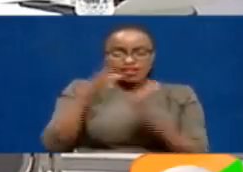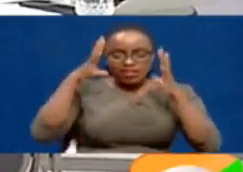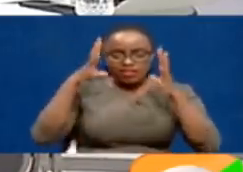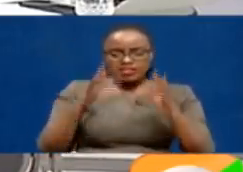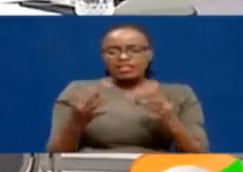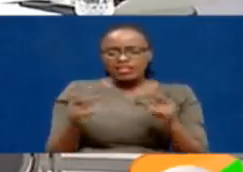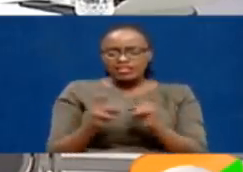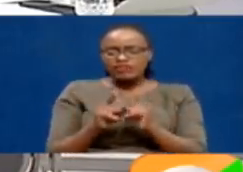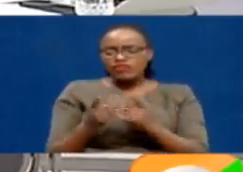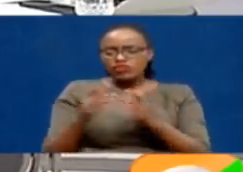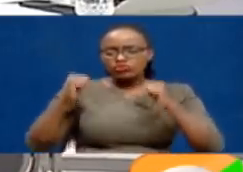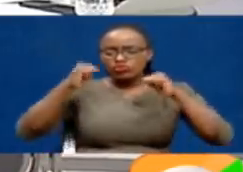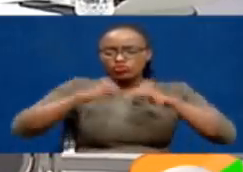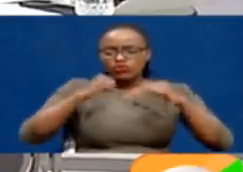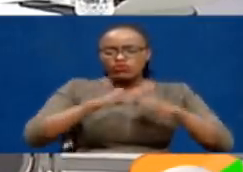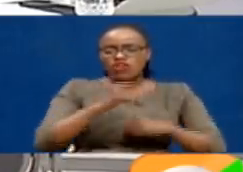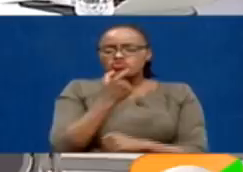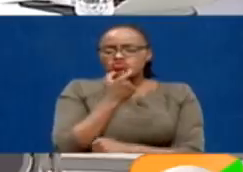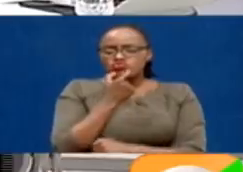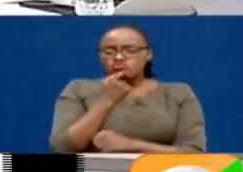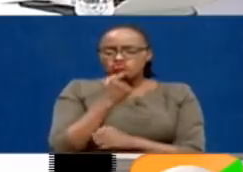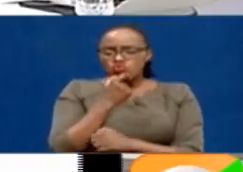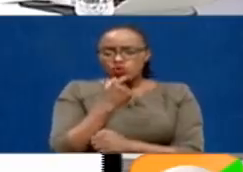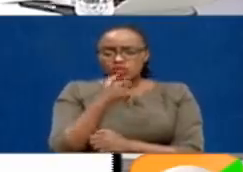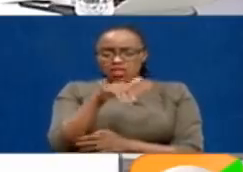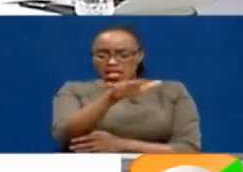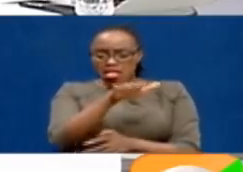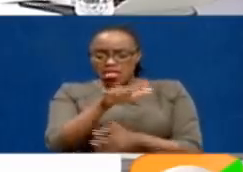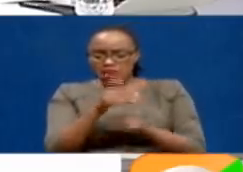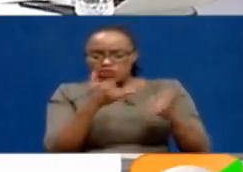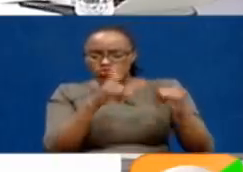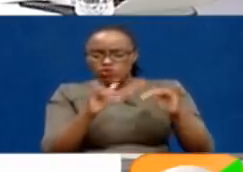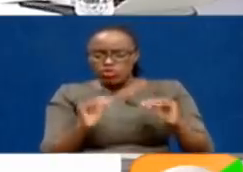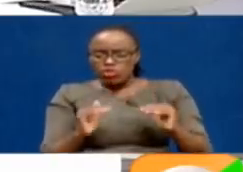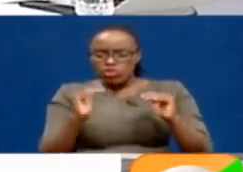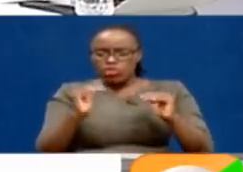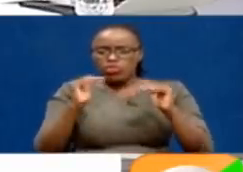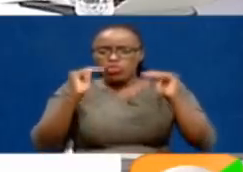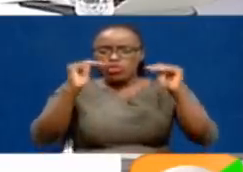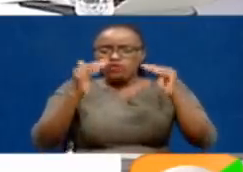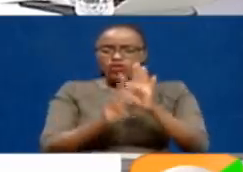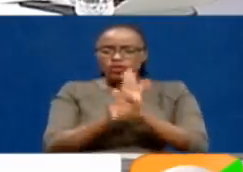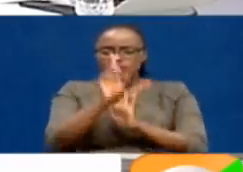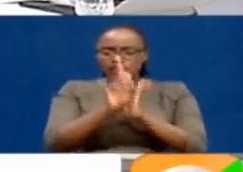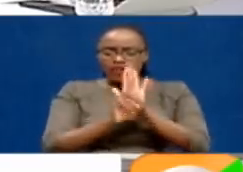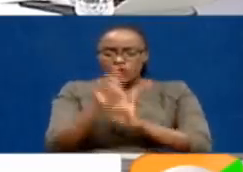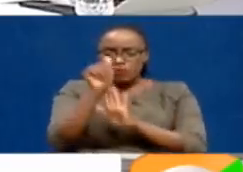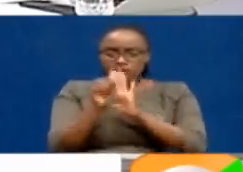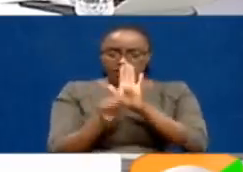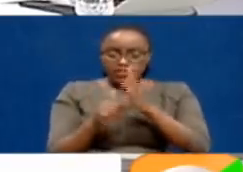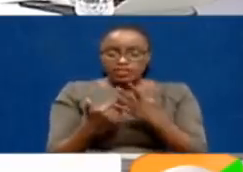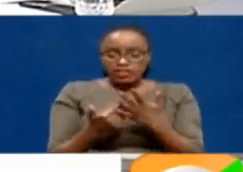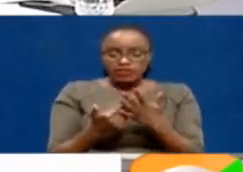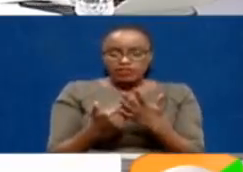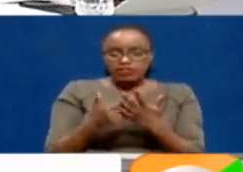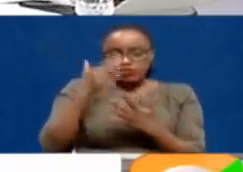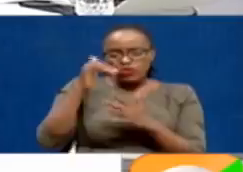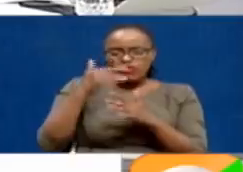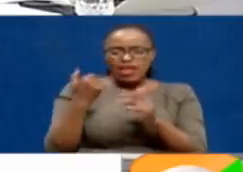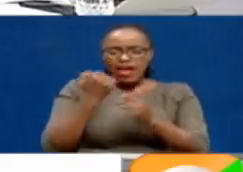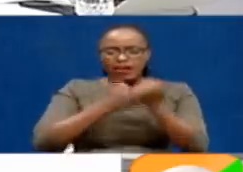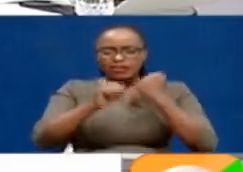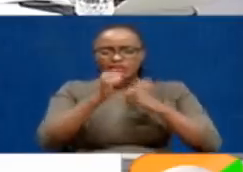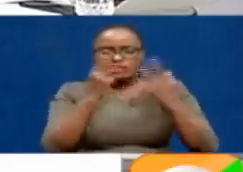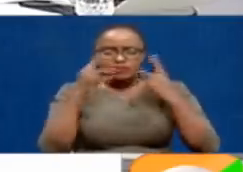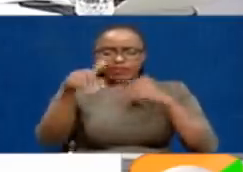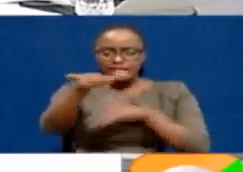call a truce, Luo Nyanza is slowly taking shape, positioning itself high on the rank of the development agenda. And with a flurry of activities